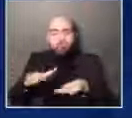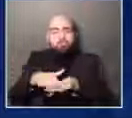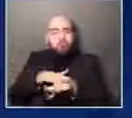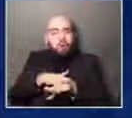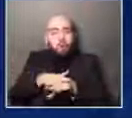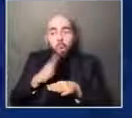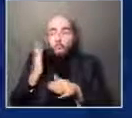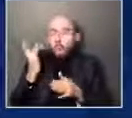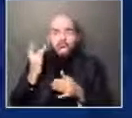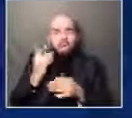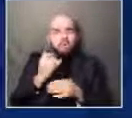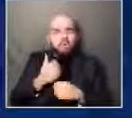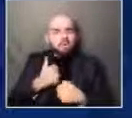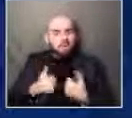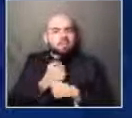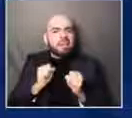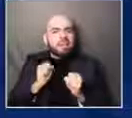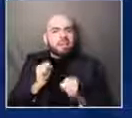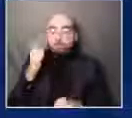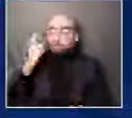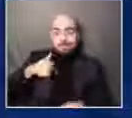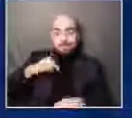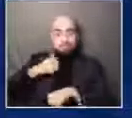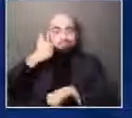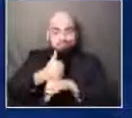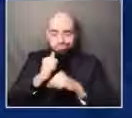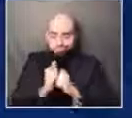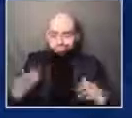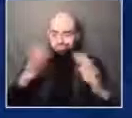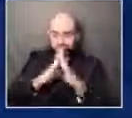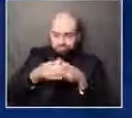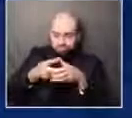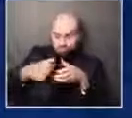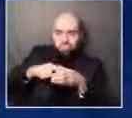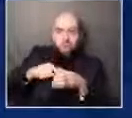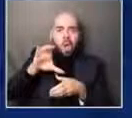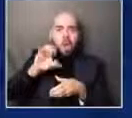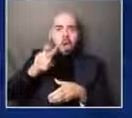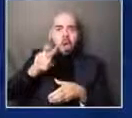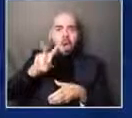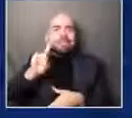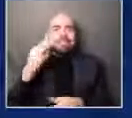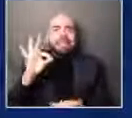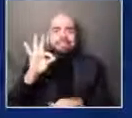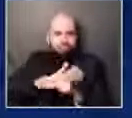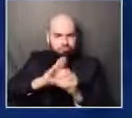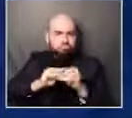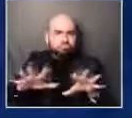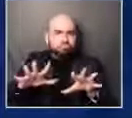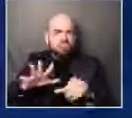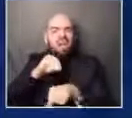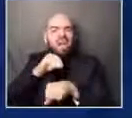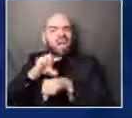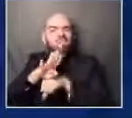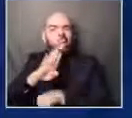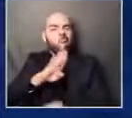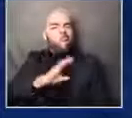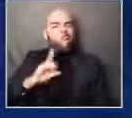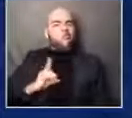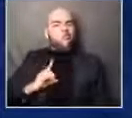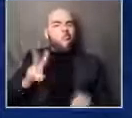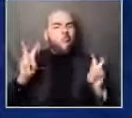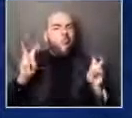a COVID-19 Transition Advisory Board, comprised of distinguished public health experts, to help our transition